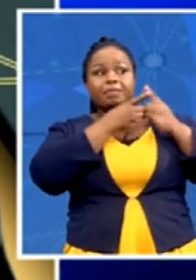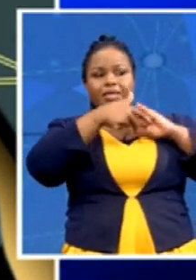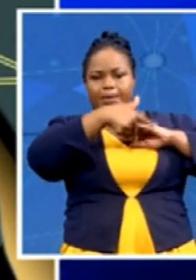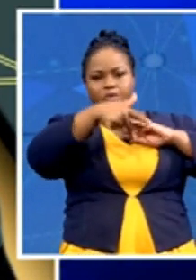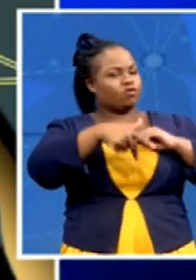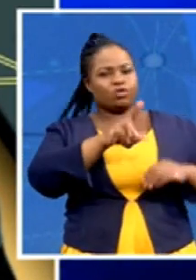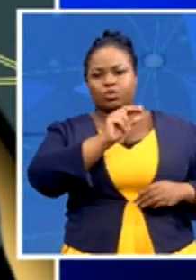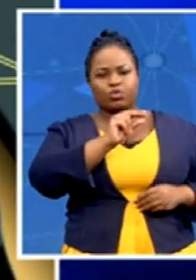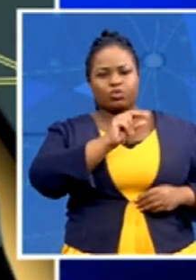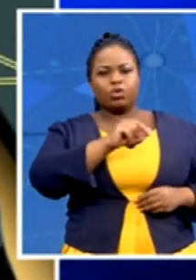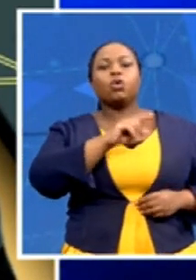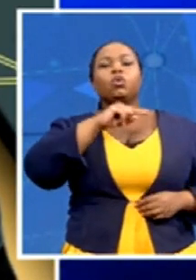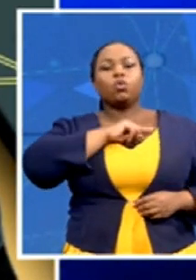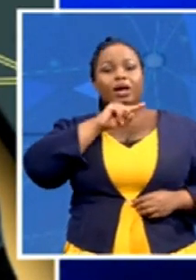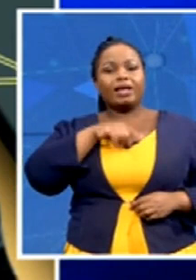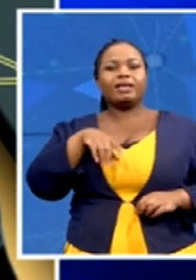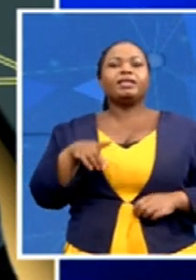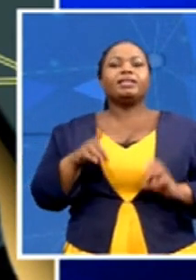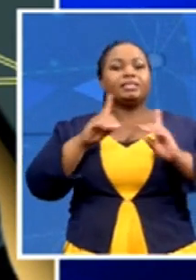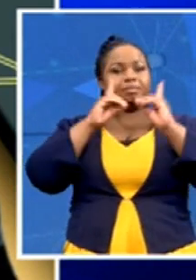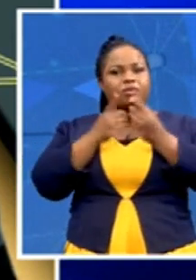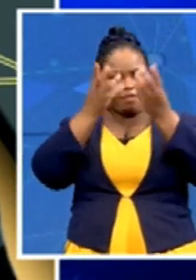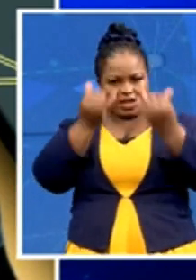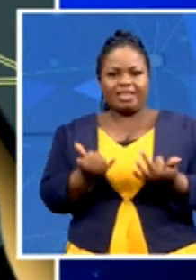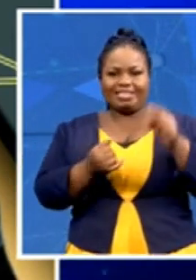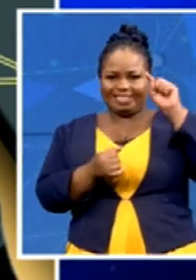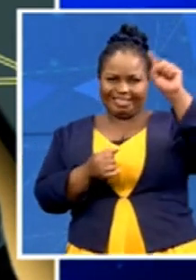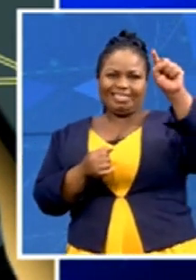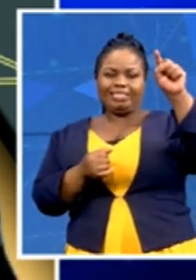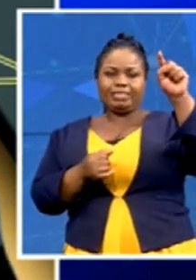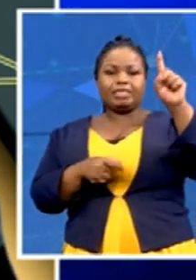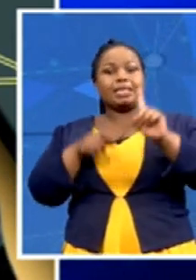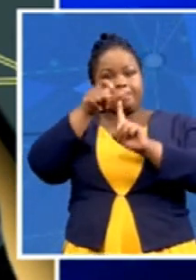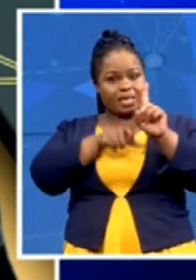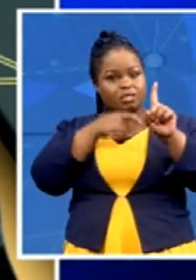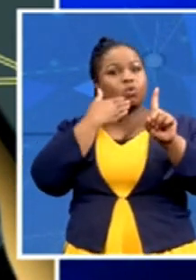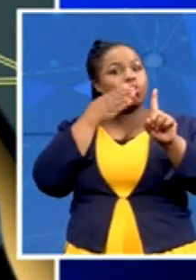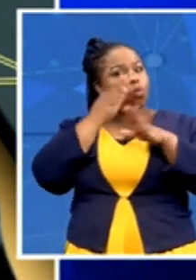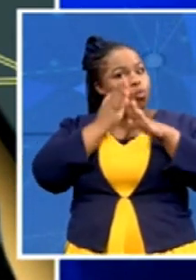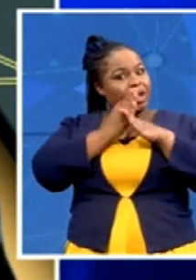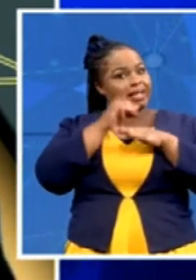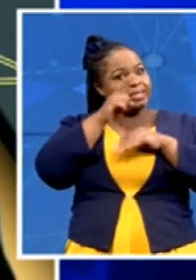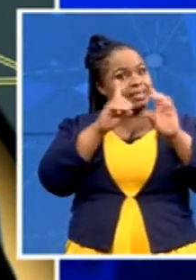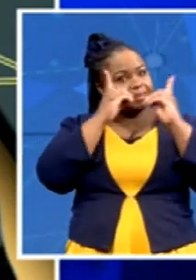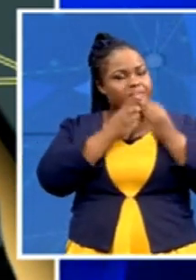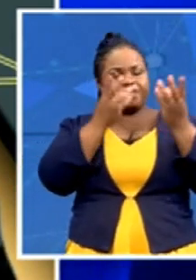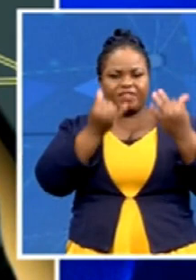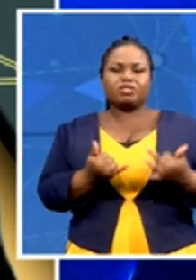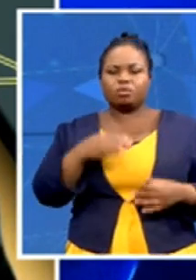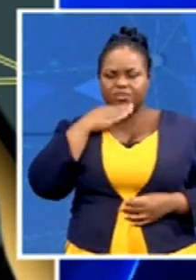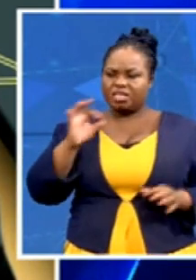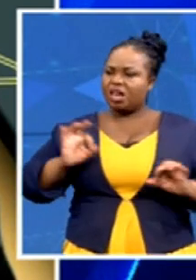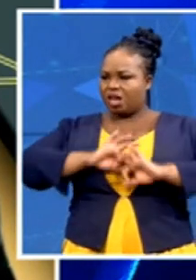of Finance. And therefore, in relation to this, it was very clear that the department has refused